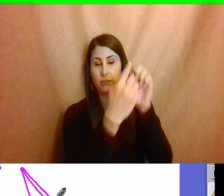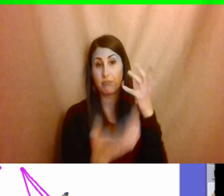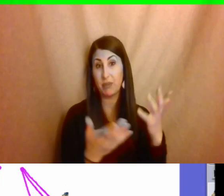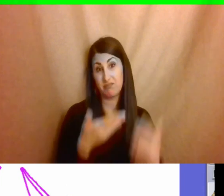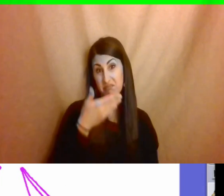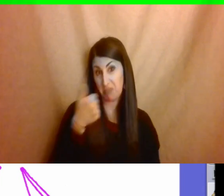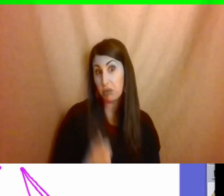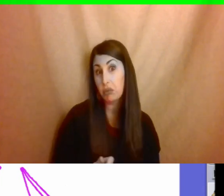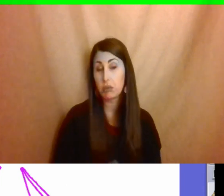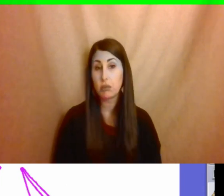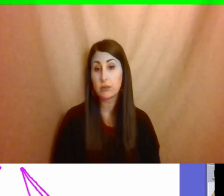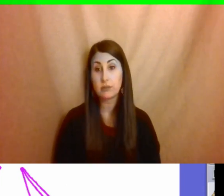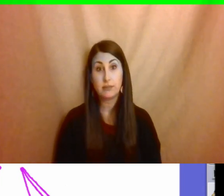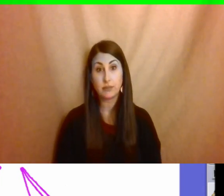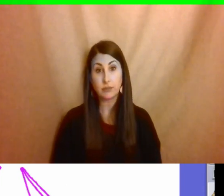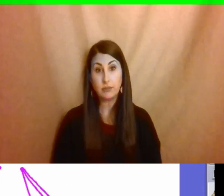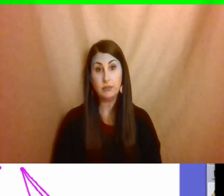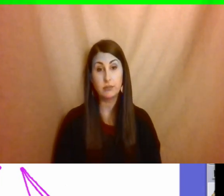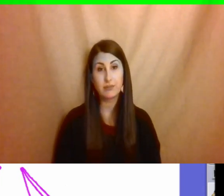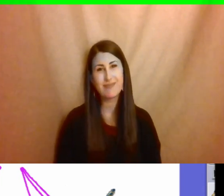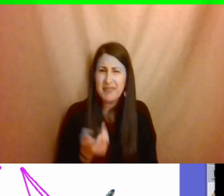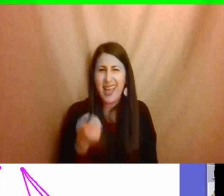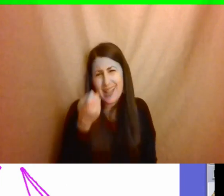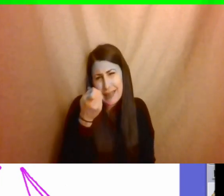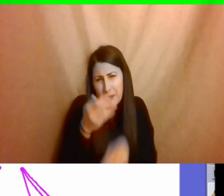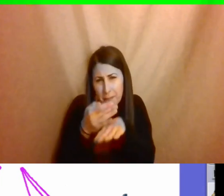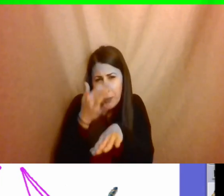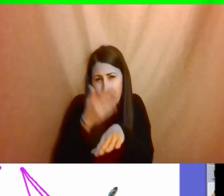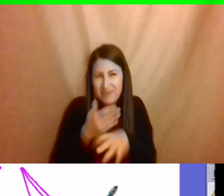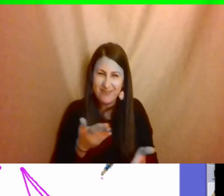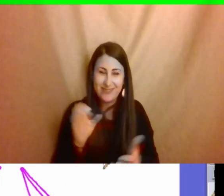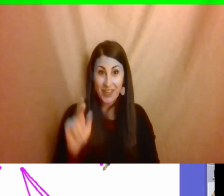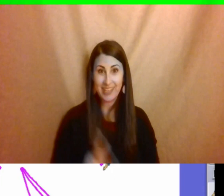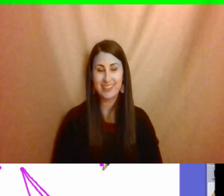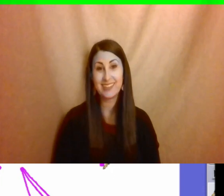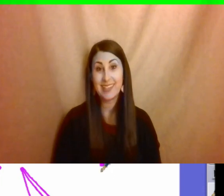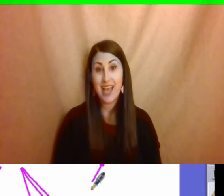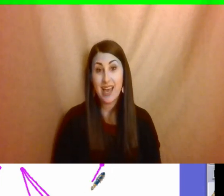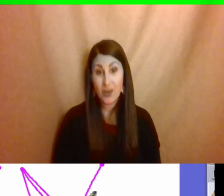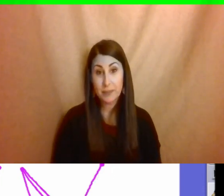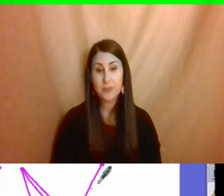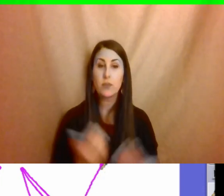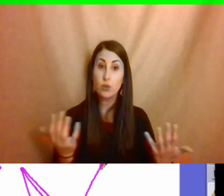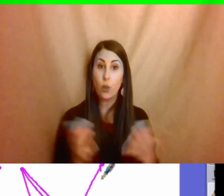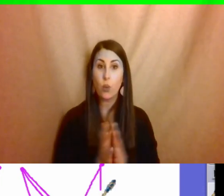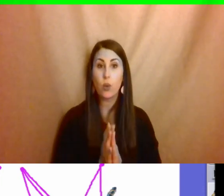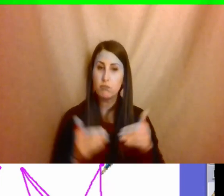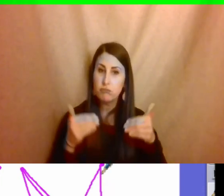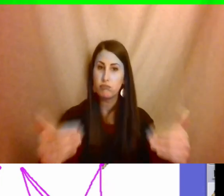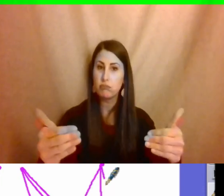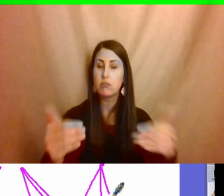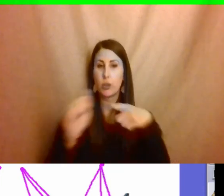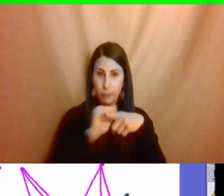Slightly. Okay. All right. So go ahead and practice some of these. One where it's straight